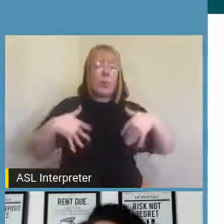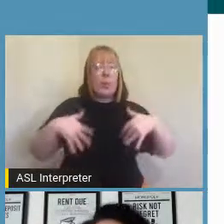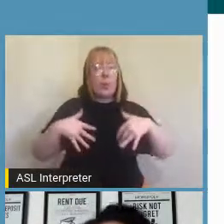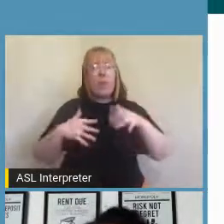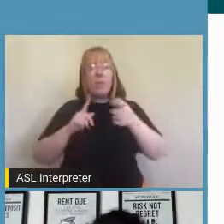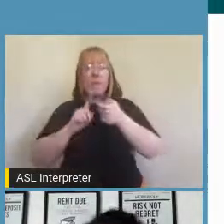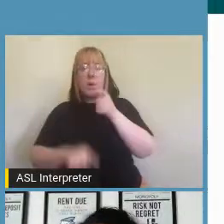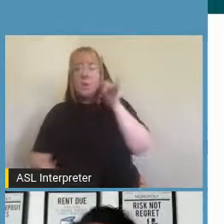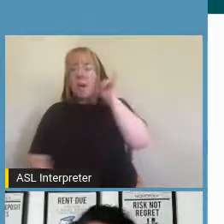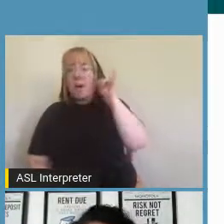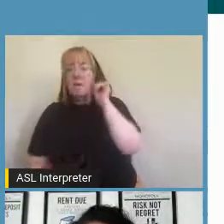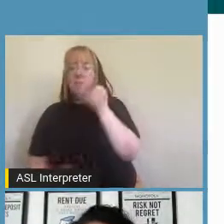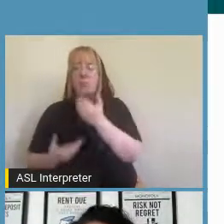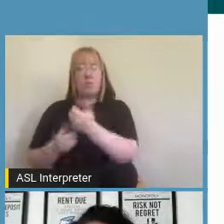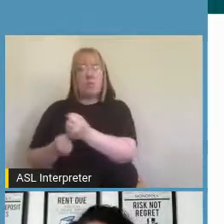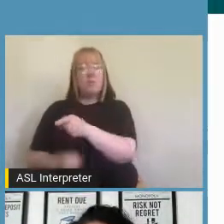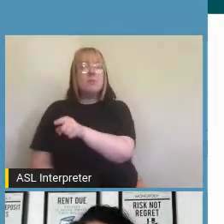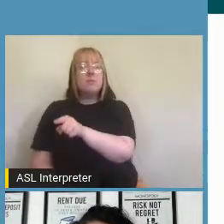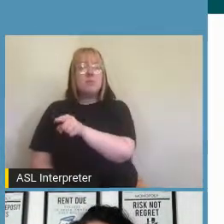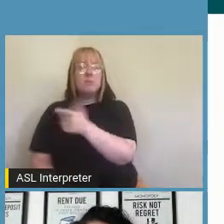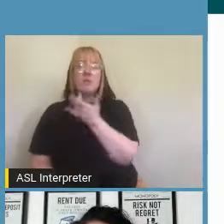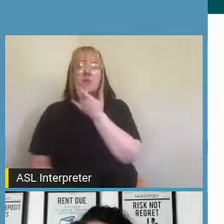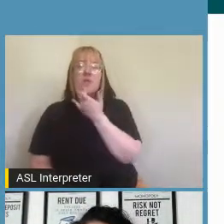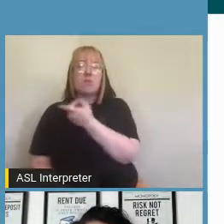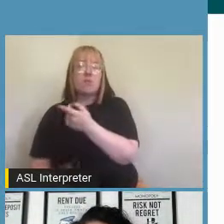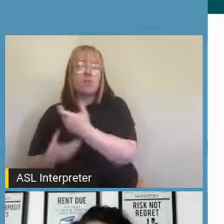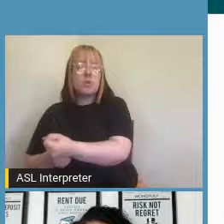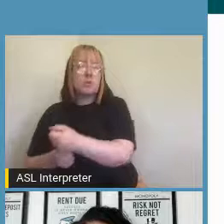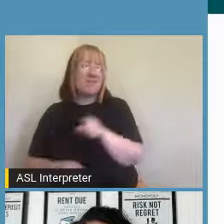being more trustworthy.